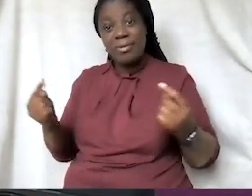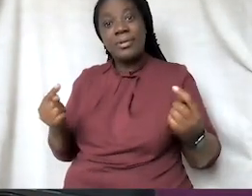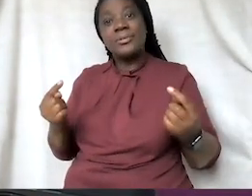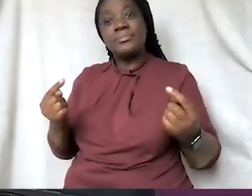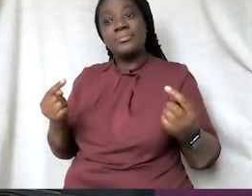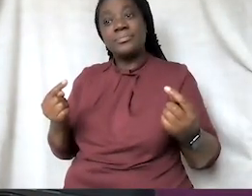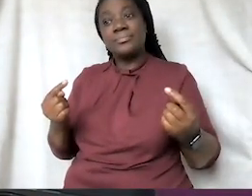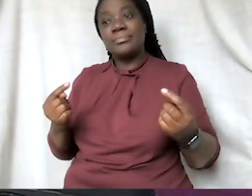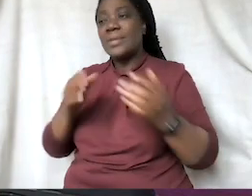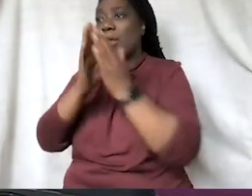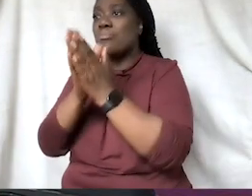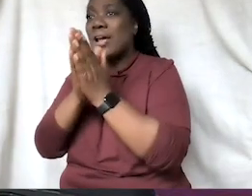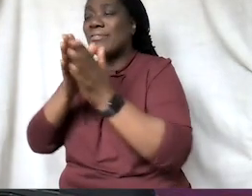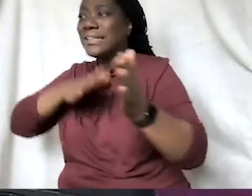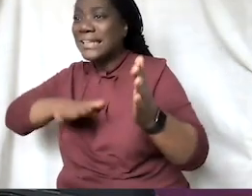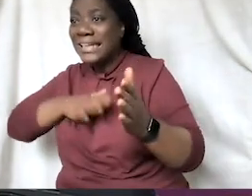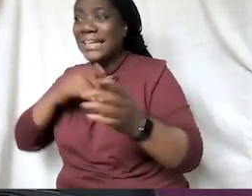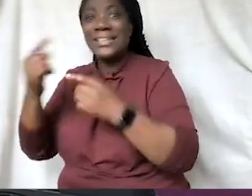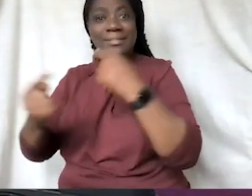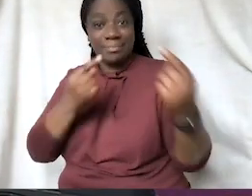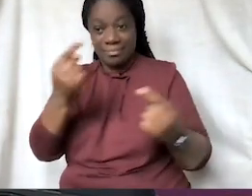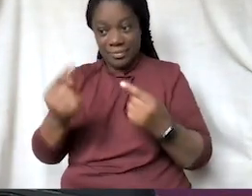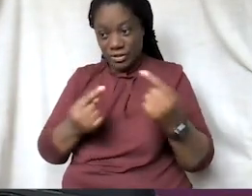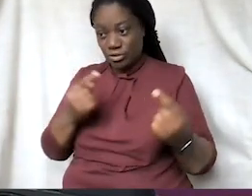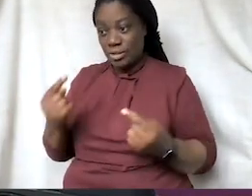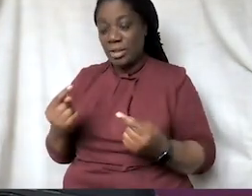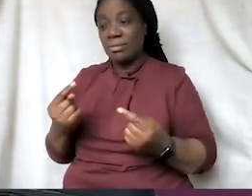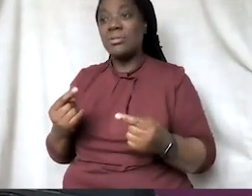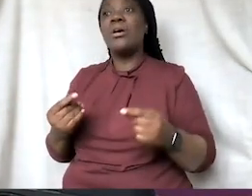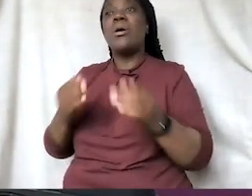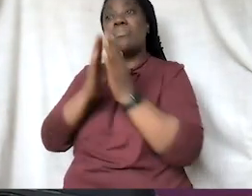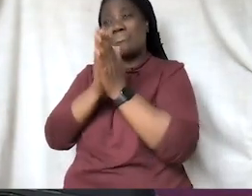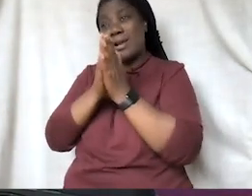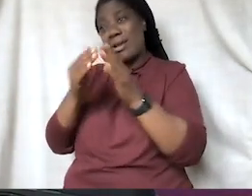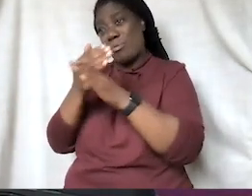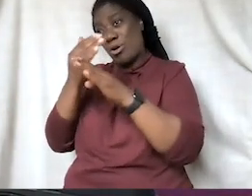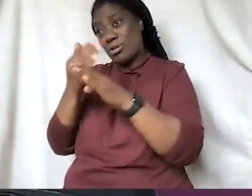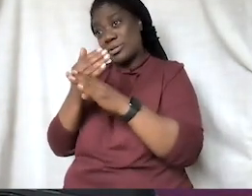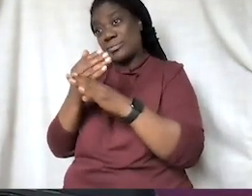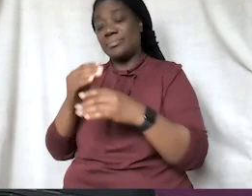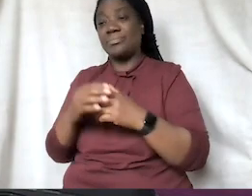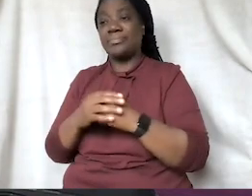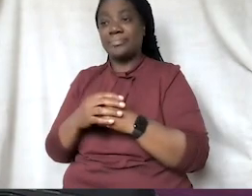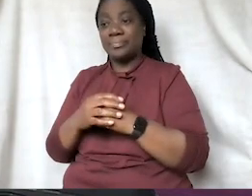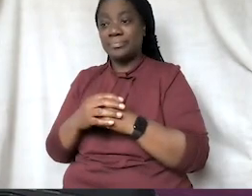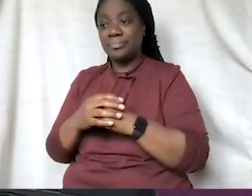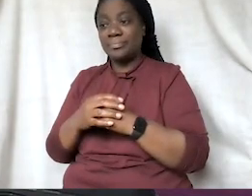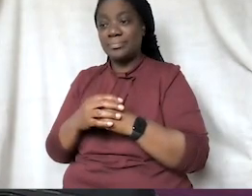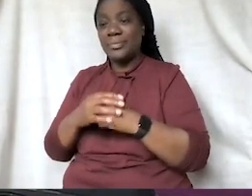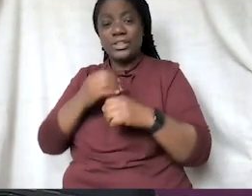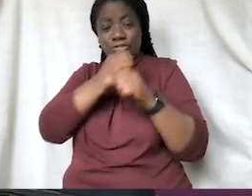pray for the needs of each other. Prayer works. The early church